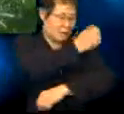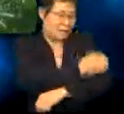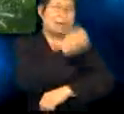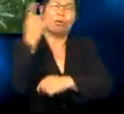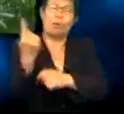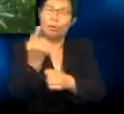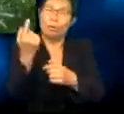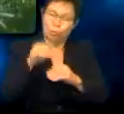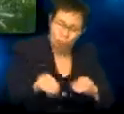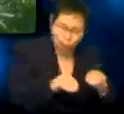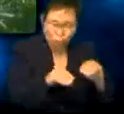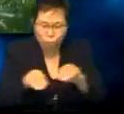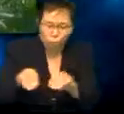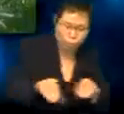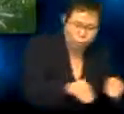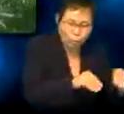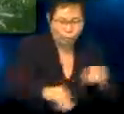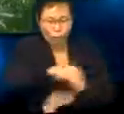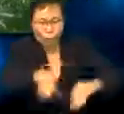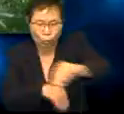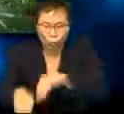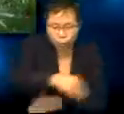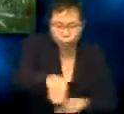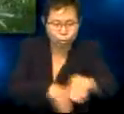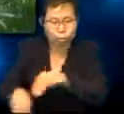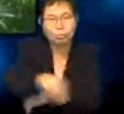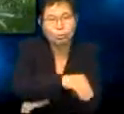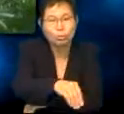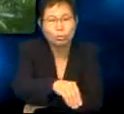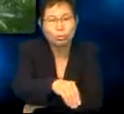They are constantly moving in a random manner.